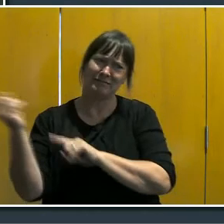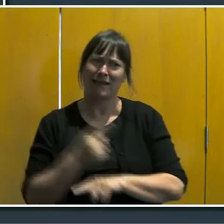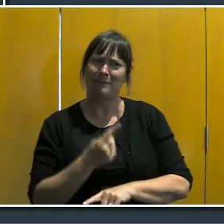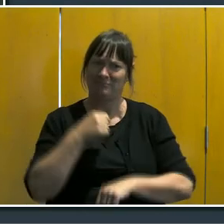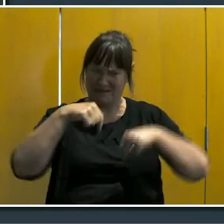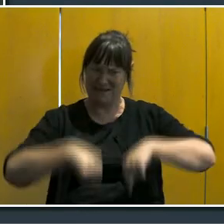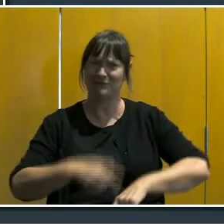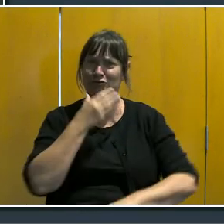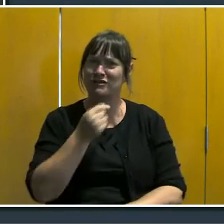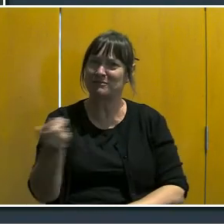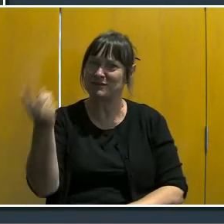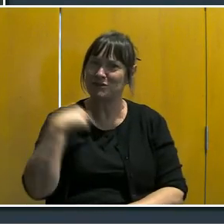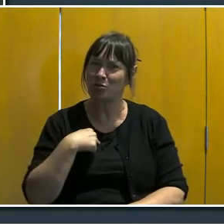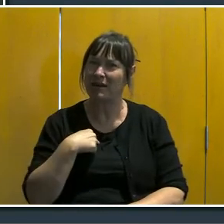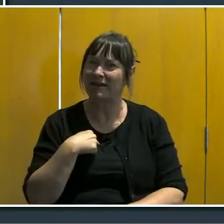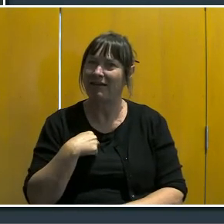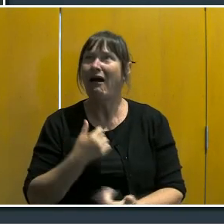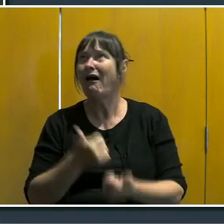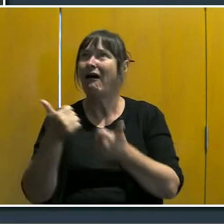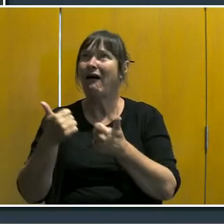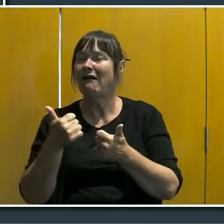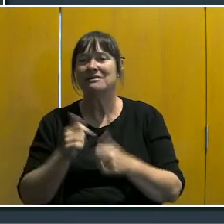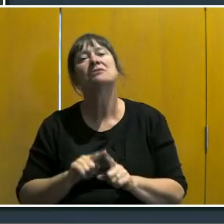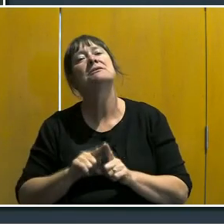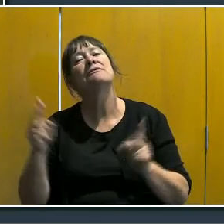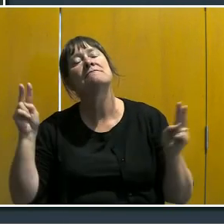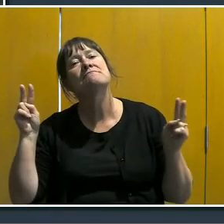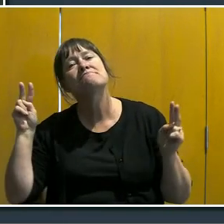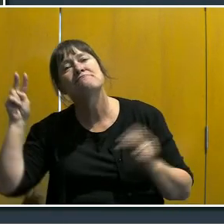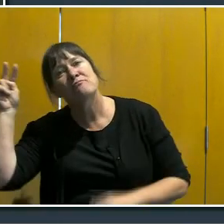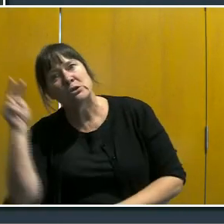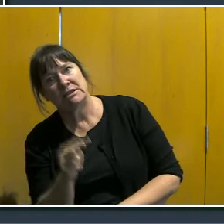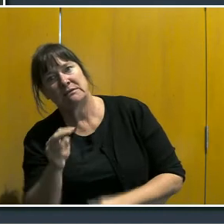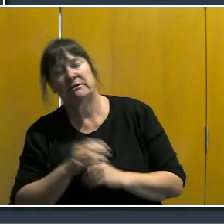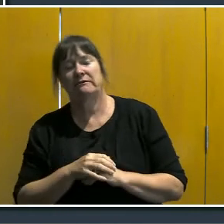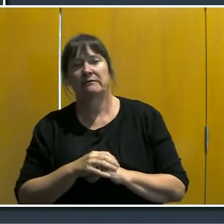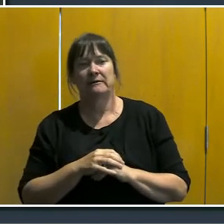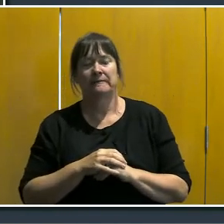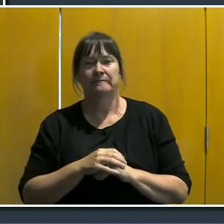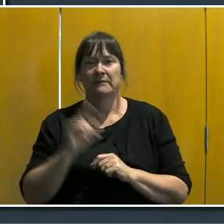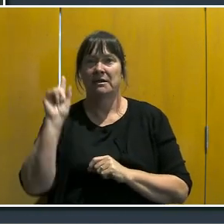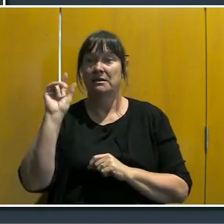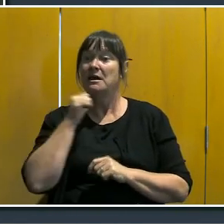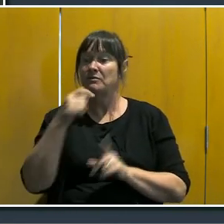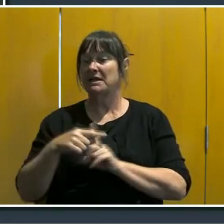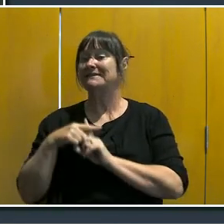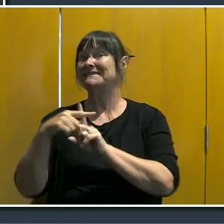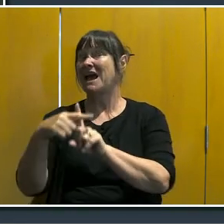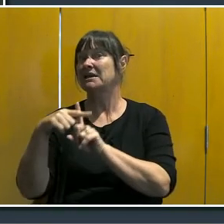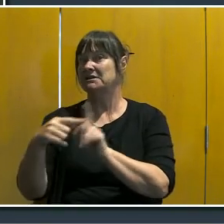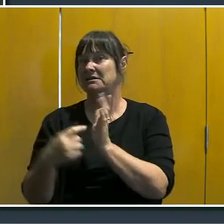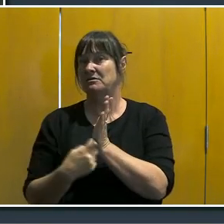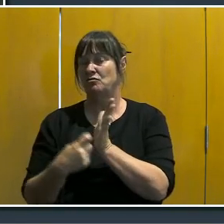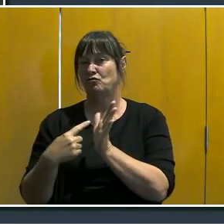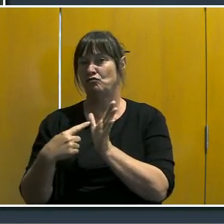with me. So a different perception. We talk about putting targeted rates up to the 70% mark of the actual cost